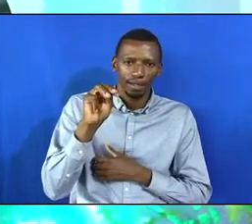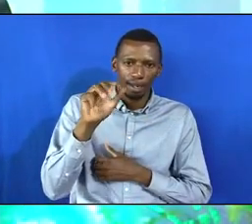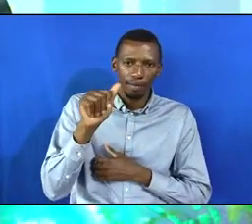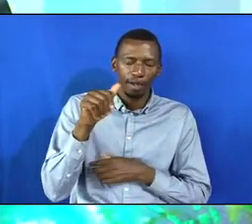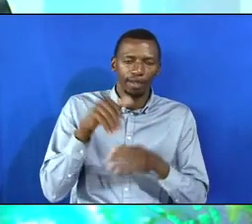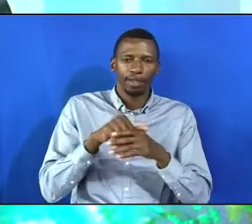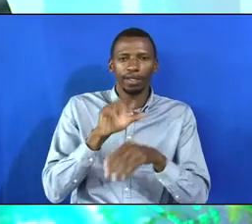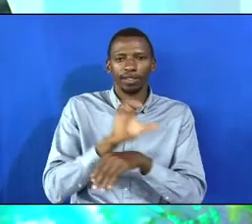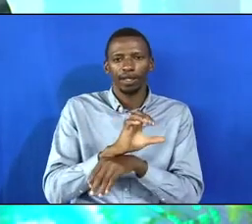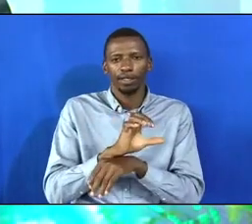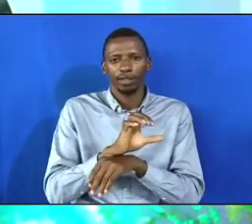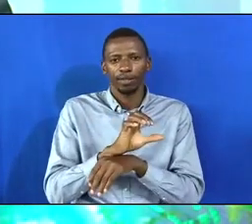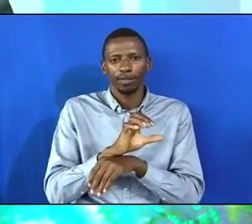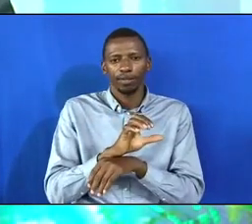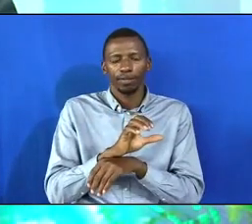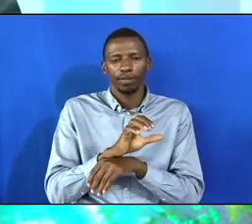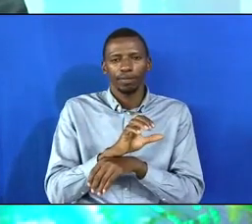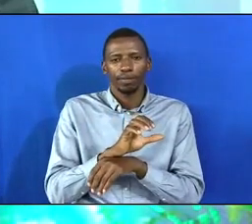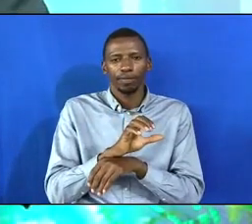end.